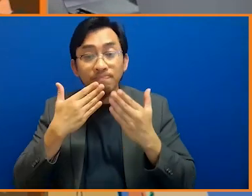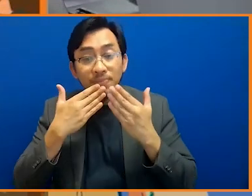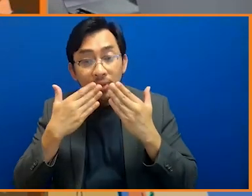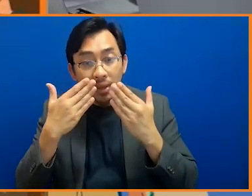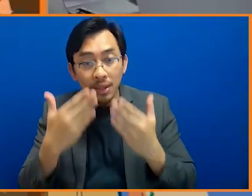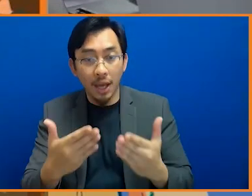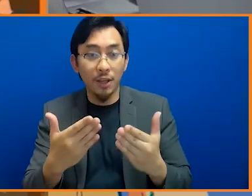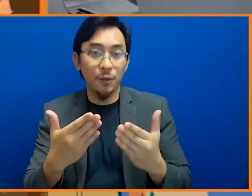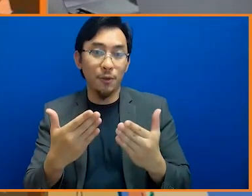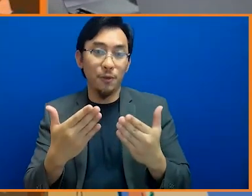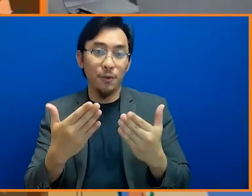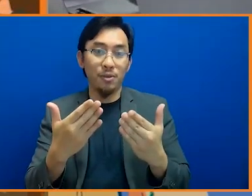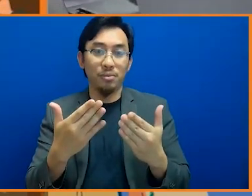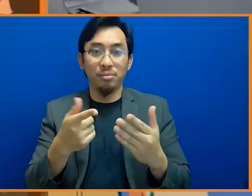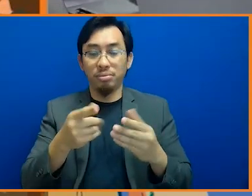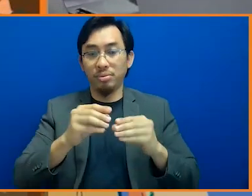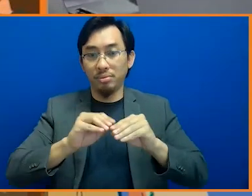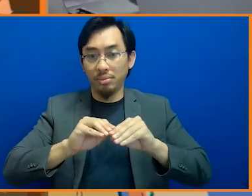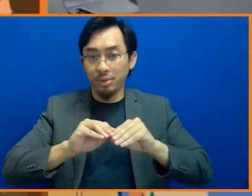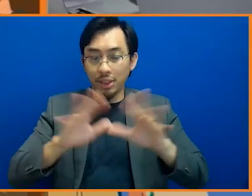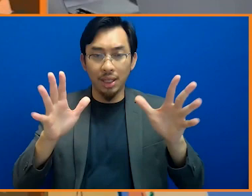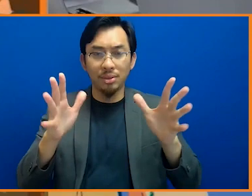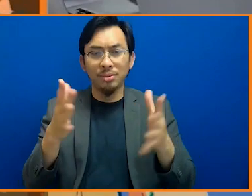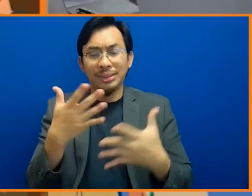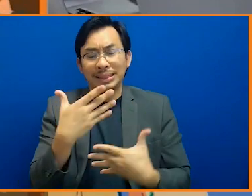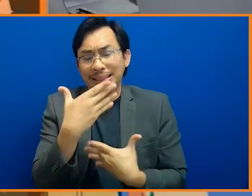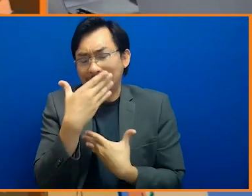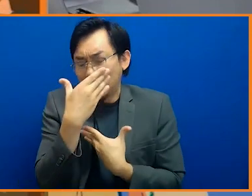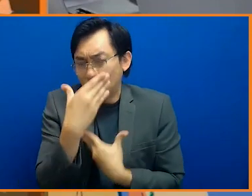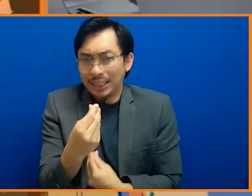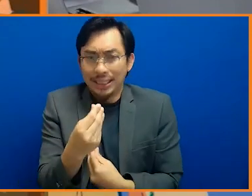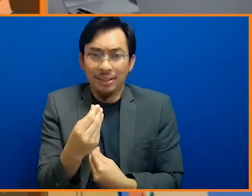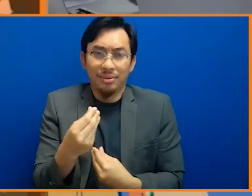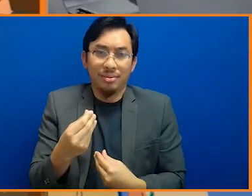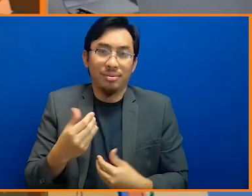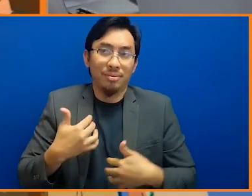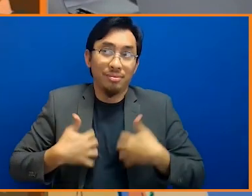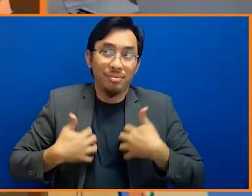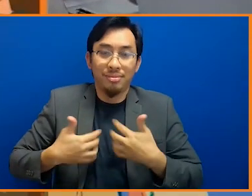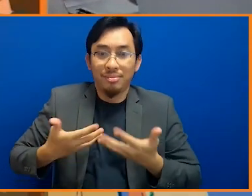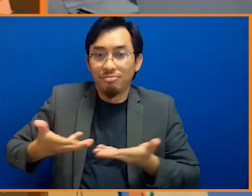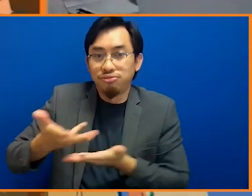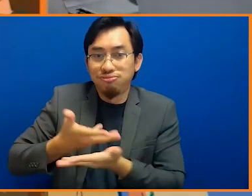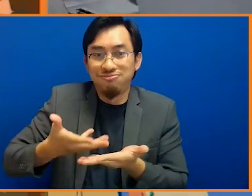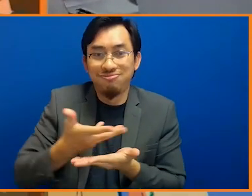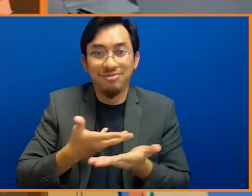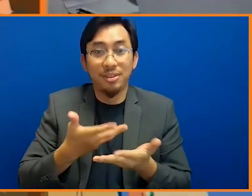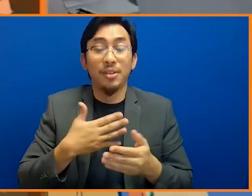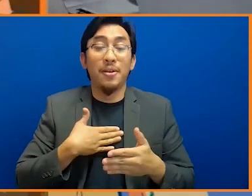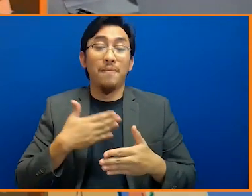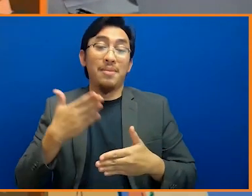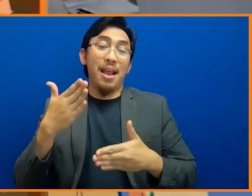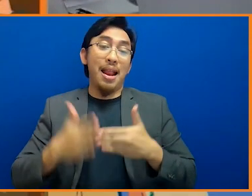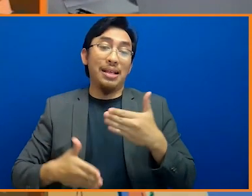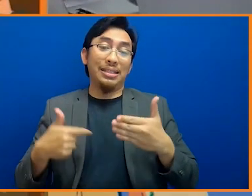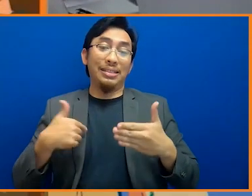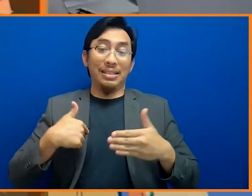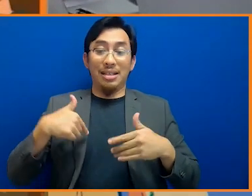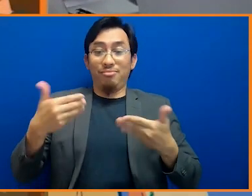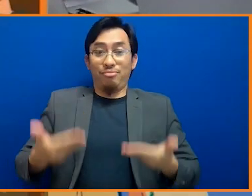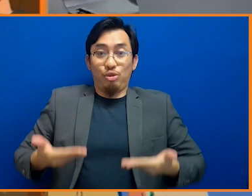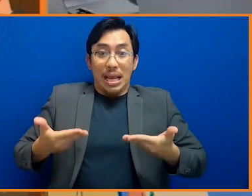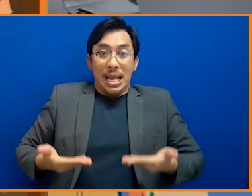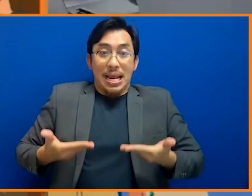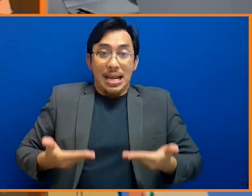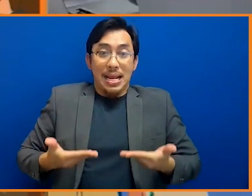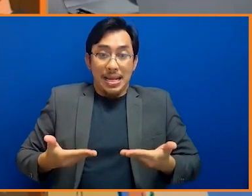group. Thank you so much for having a very fruitful and interesting discussion. This is my last session